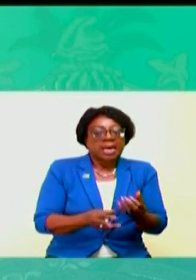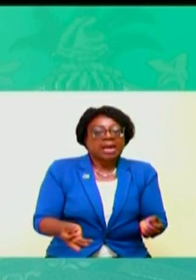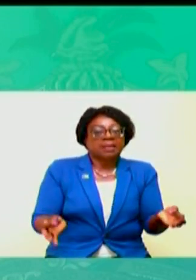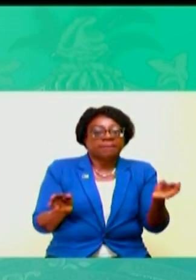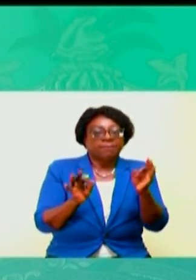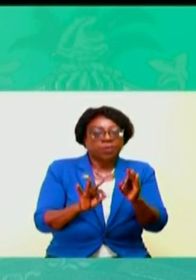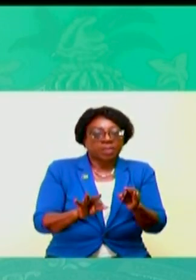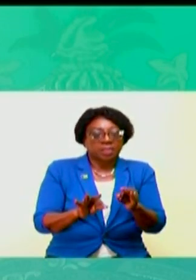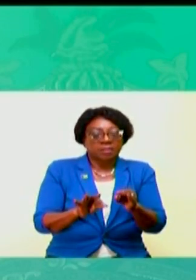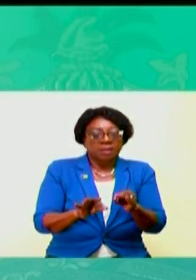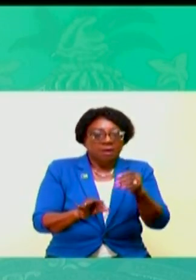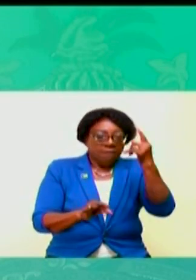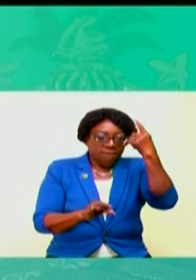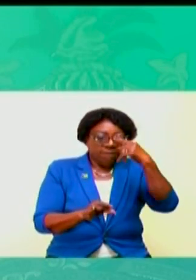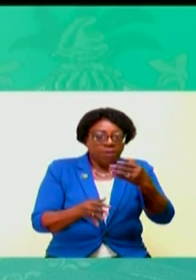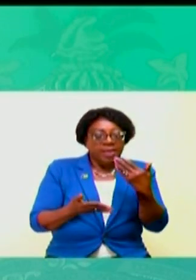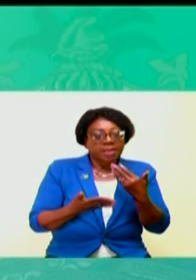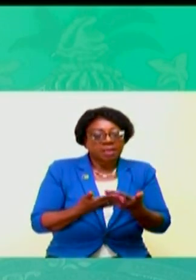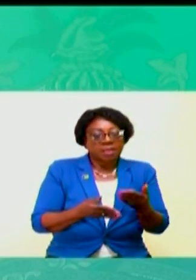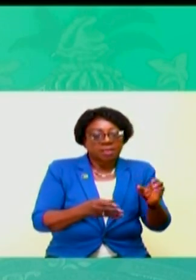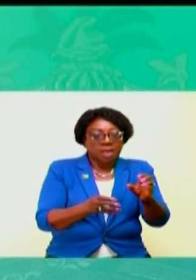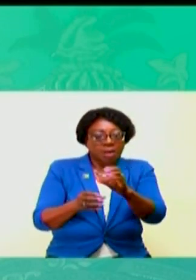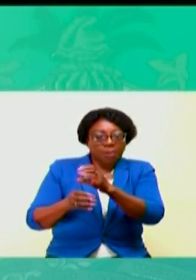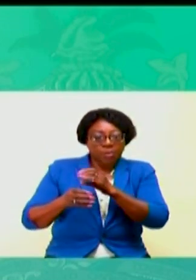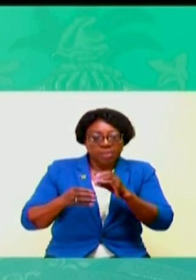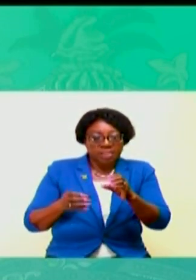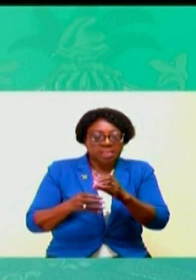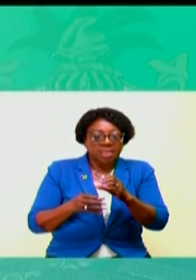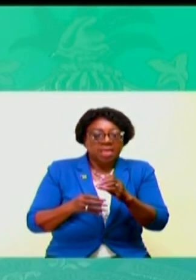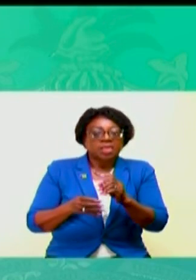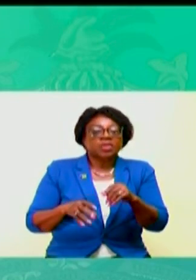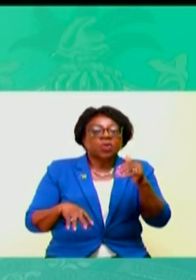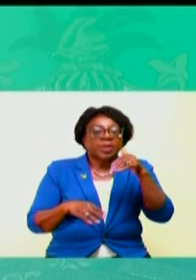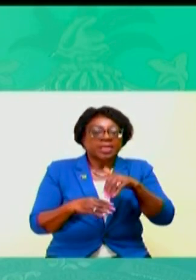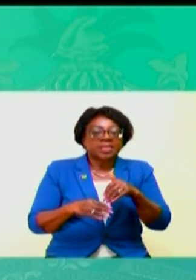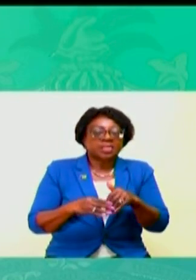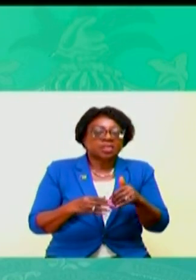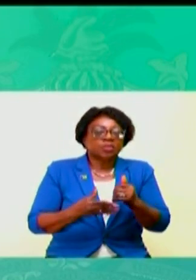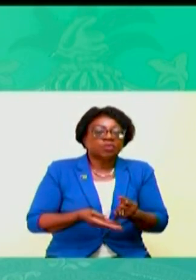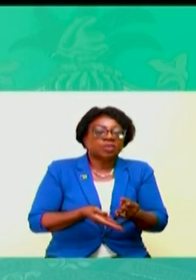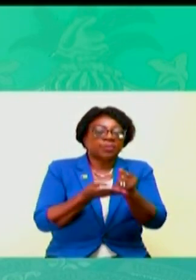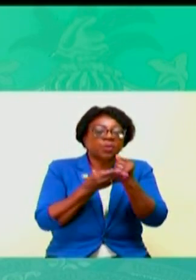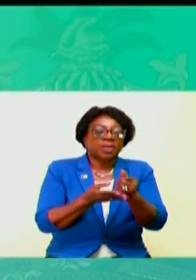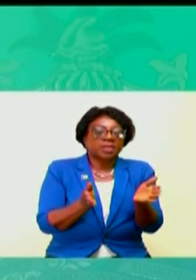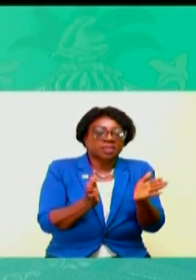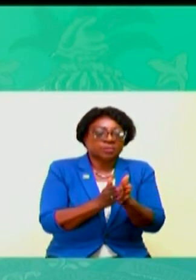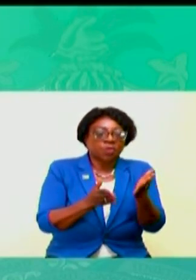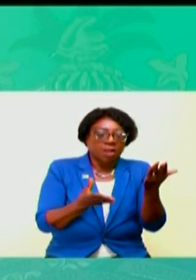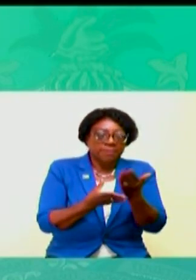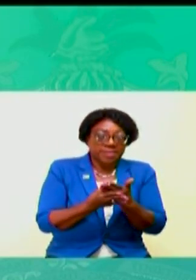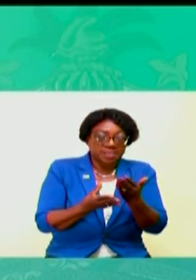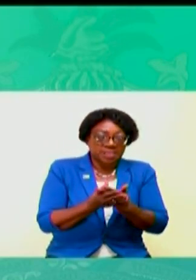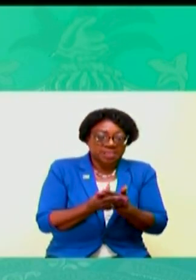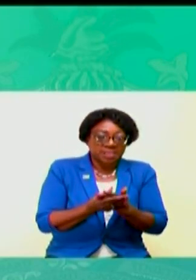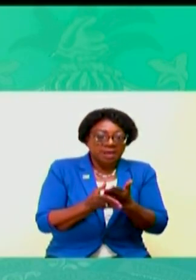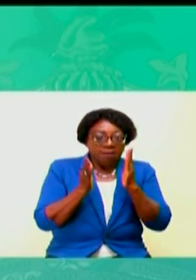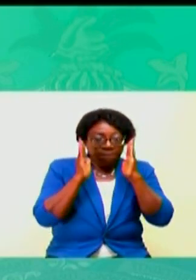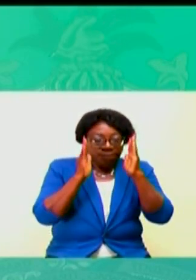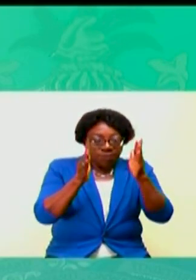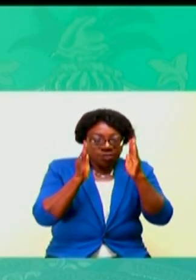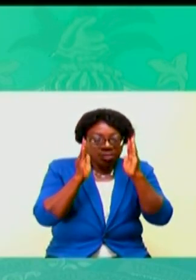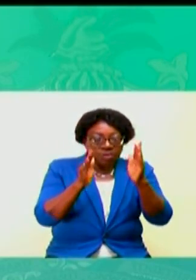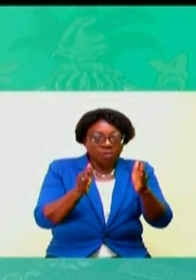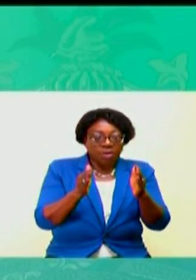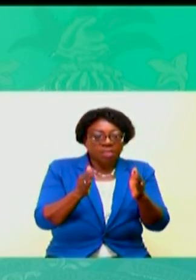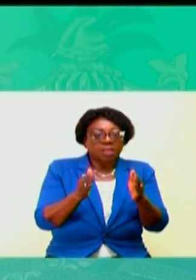stable communities. This is why, in addition to supporting small private enterprises focused on affordable housing, we